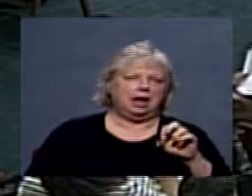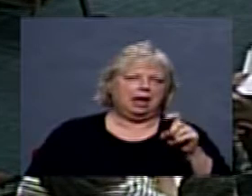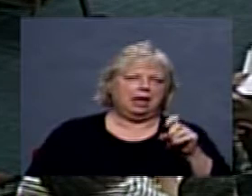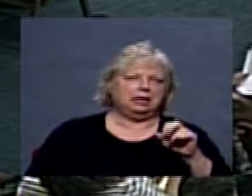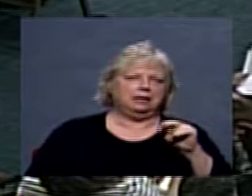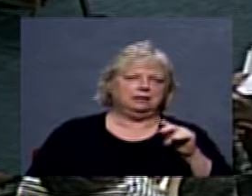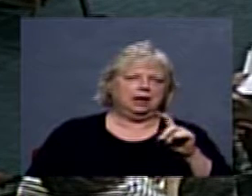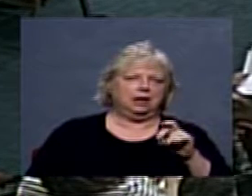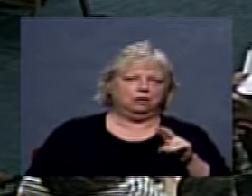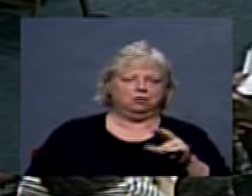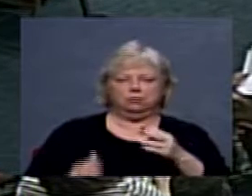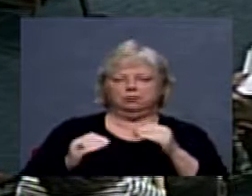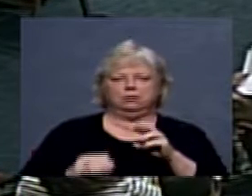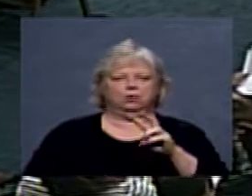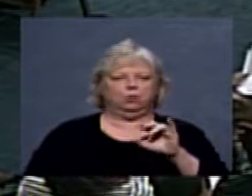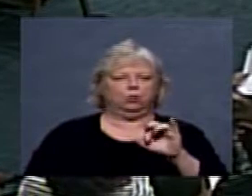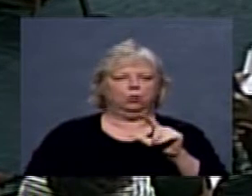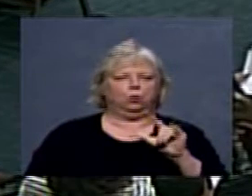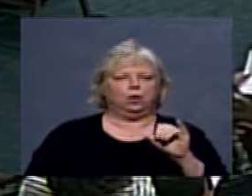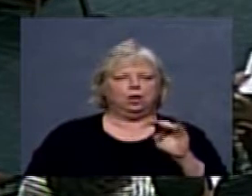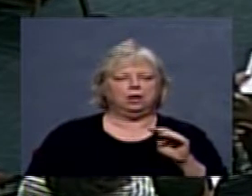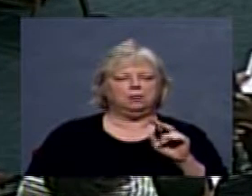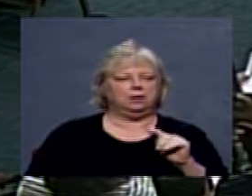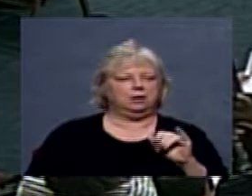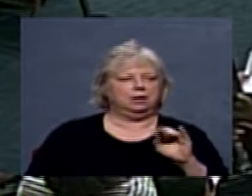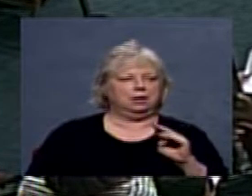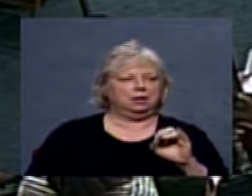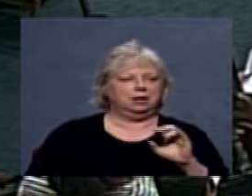William Tibbet?